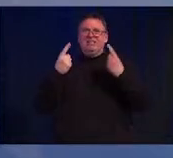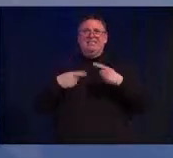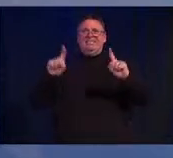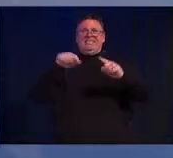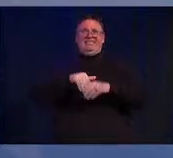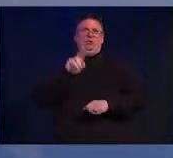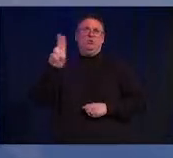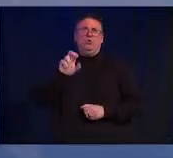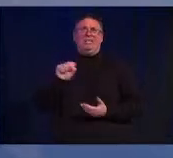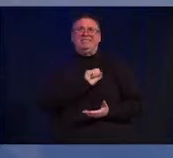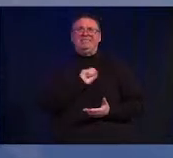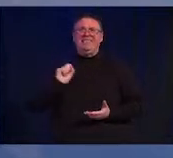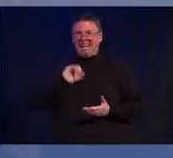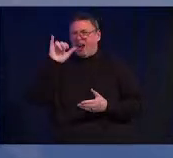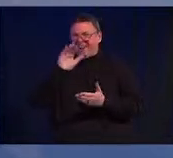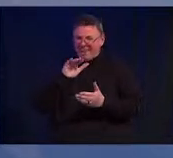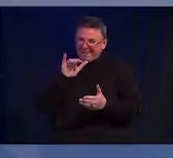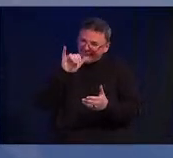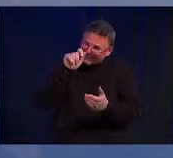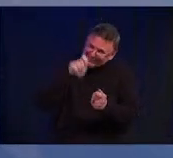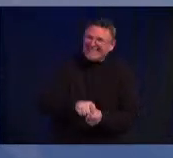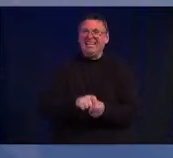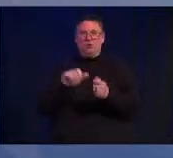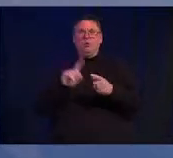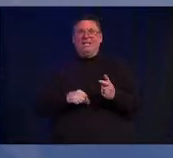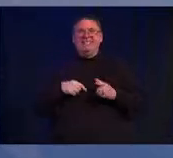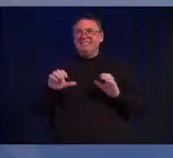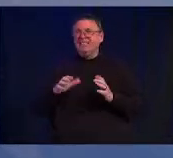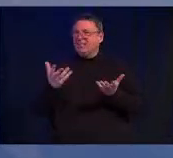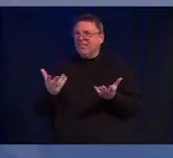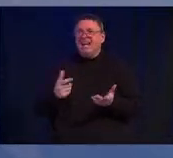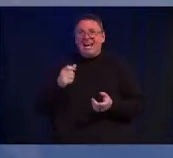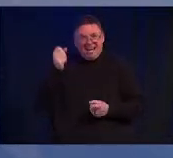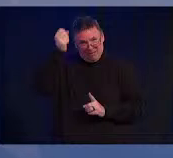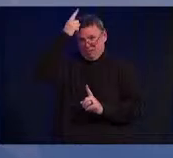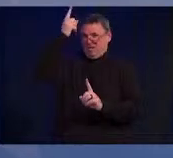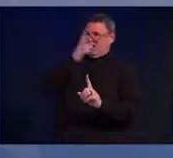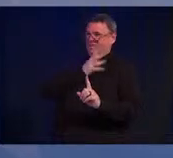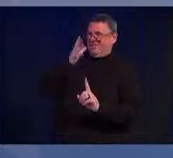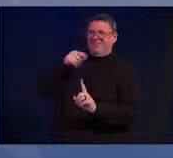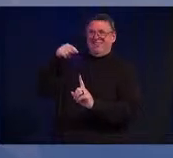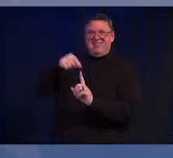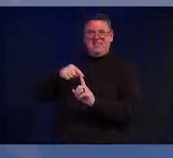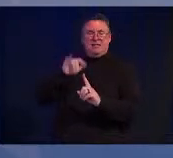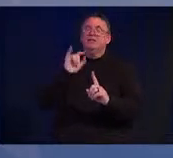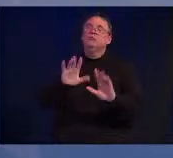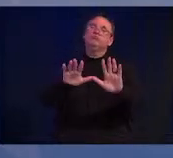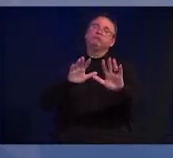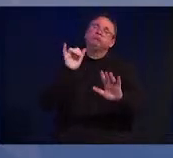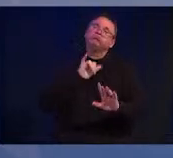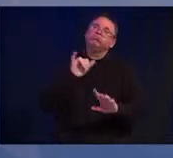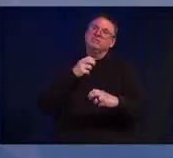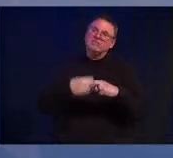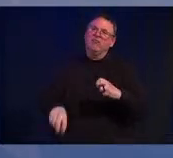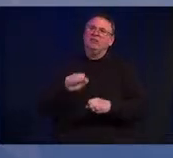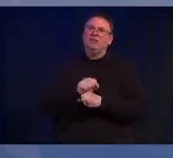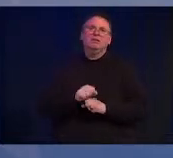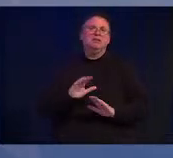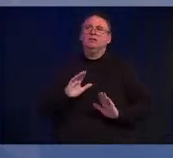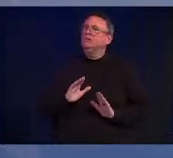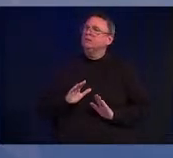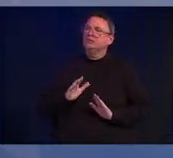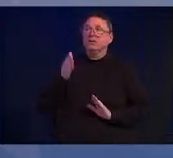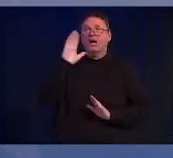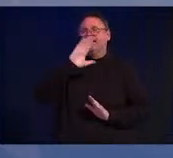on that very issue. To understand agriculture, which is one of the most difficult jobs God has ever created, it's a